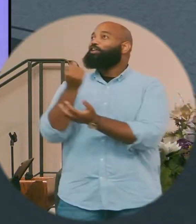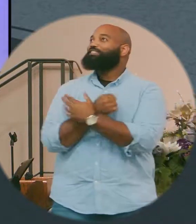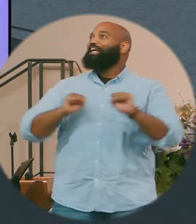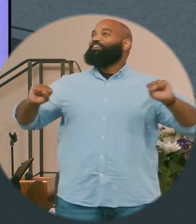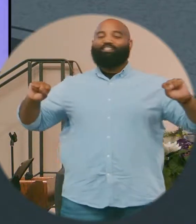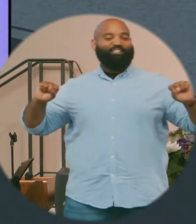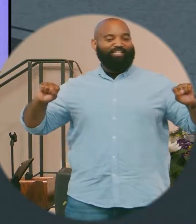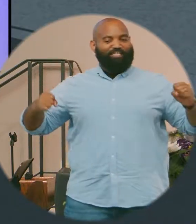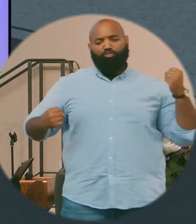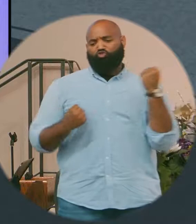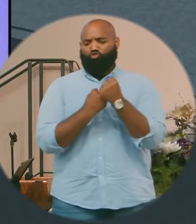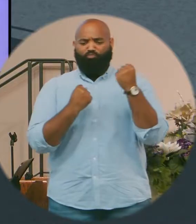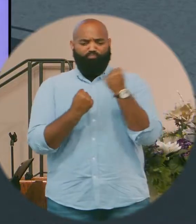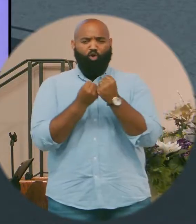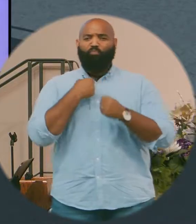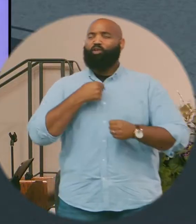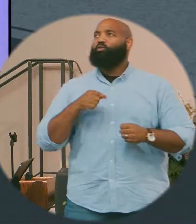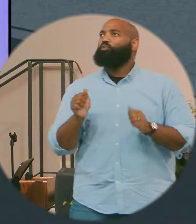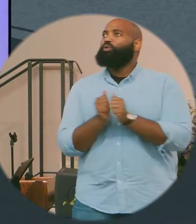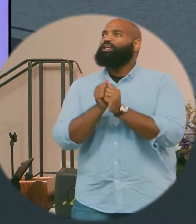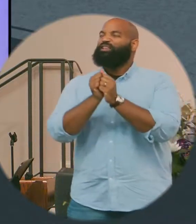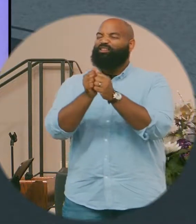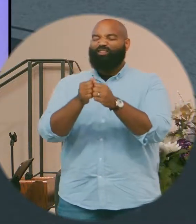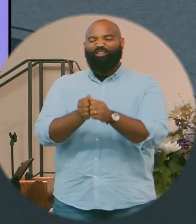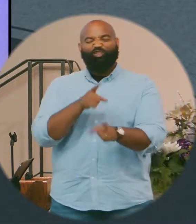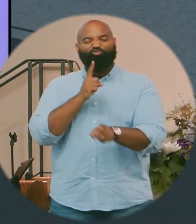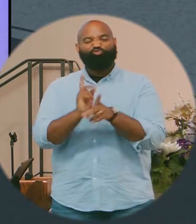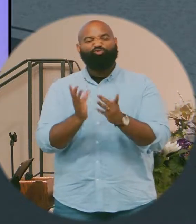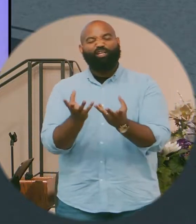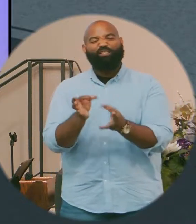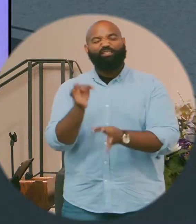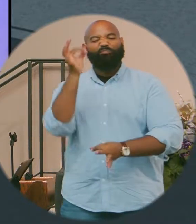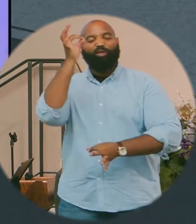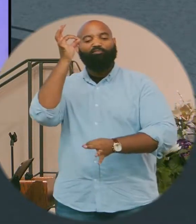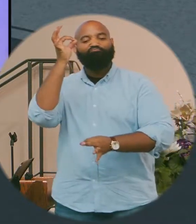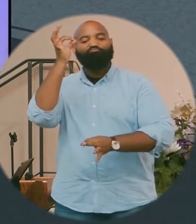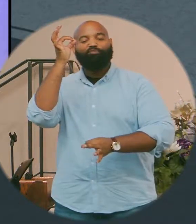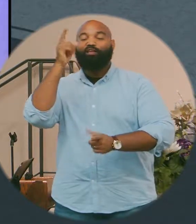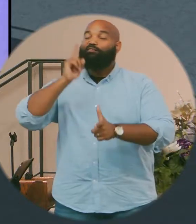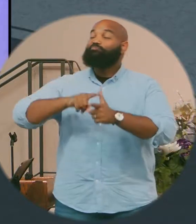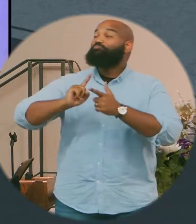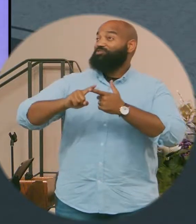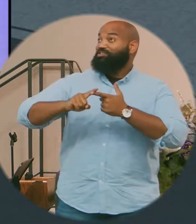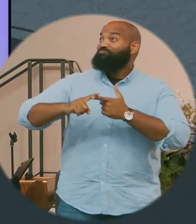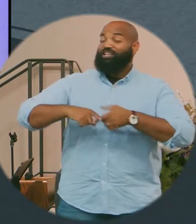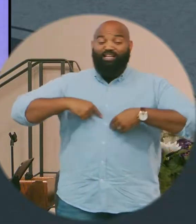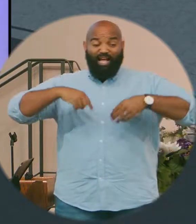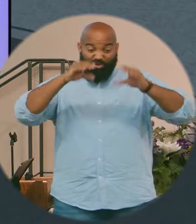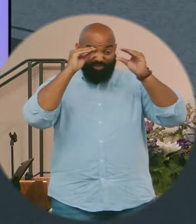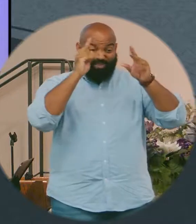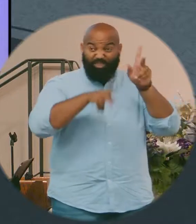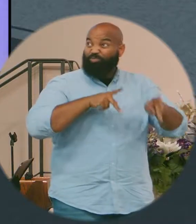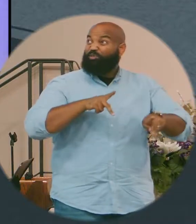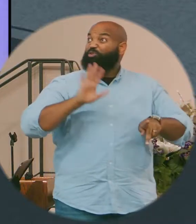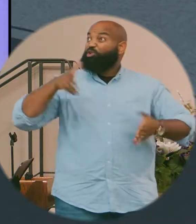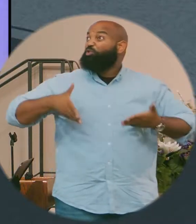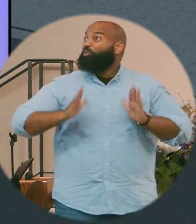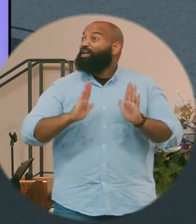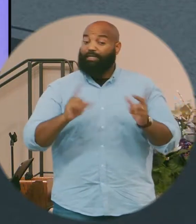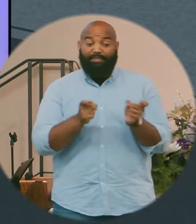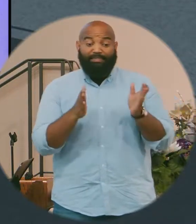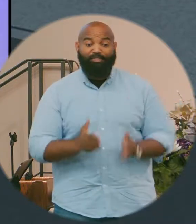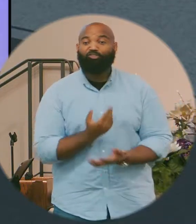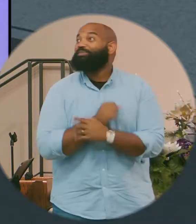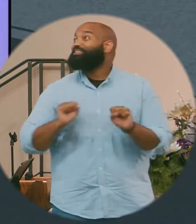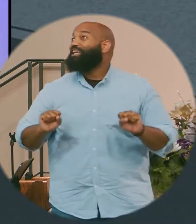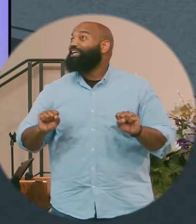and uphold me with a willing spirit. Then I will teach transgressors your ways and sinners will return to you. Deliver